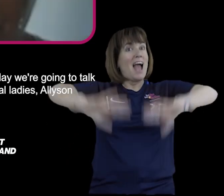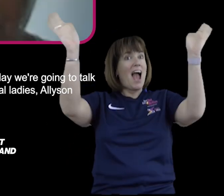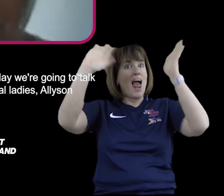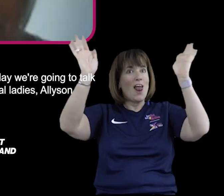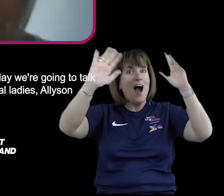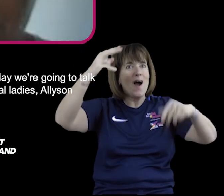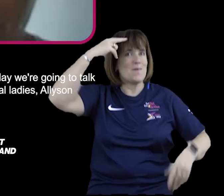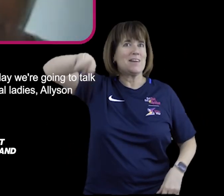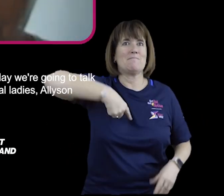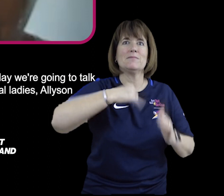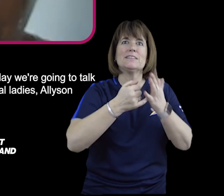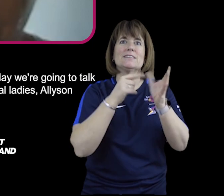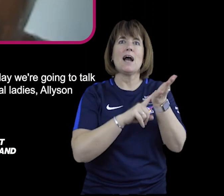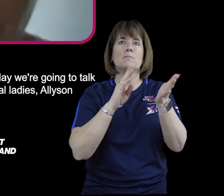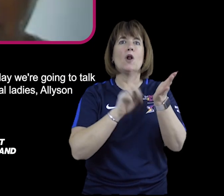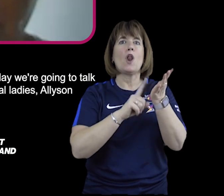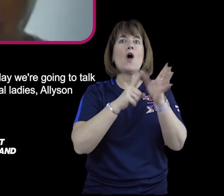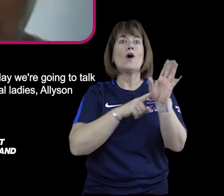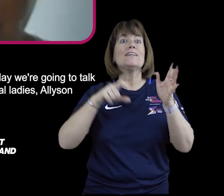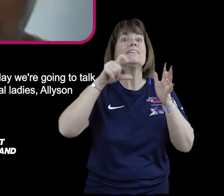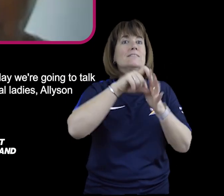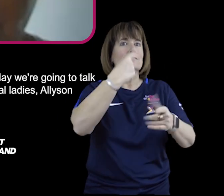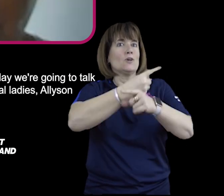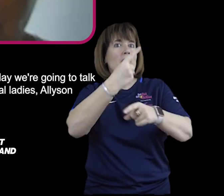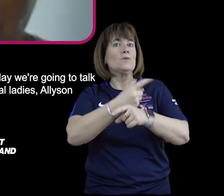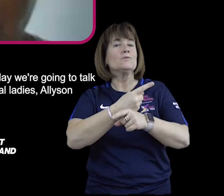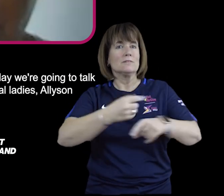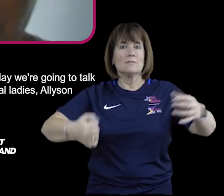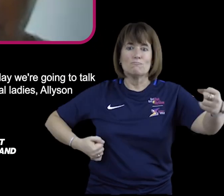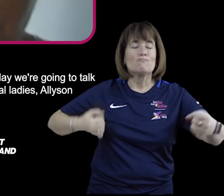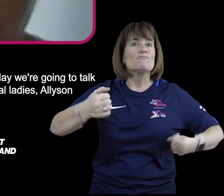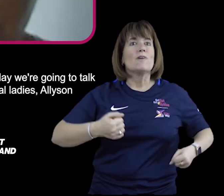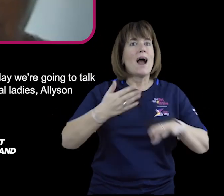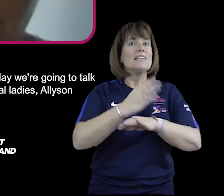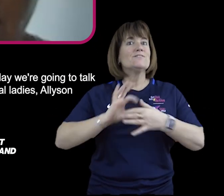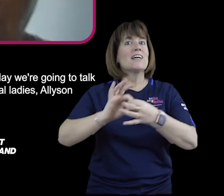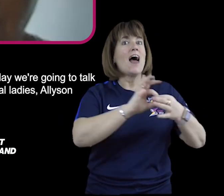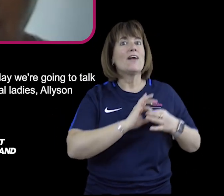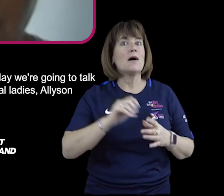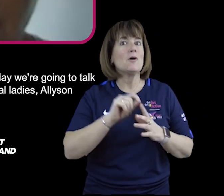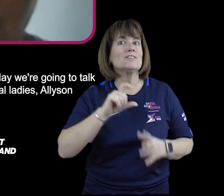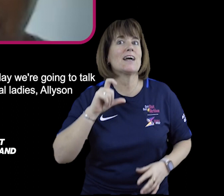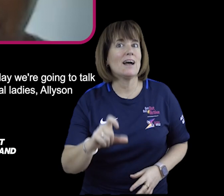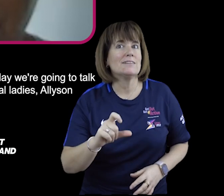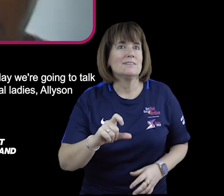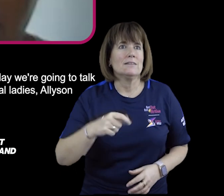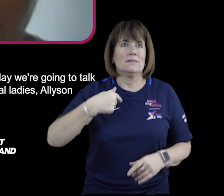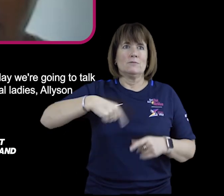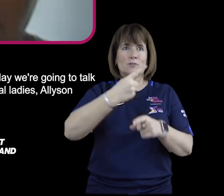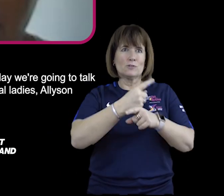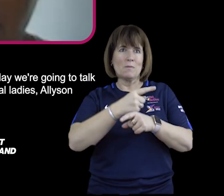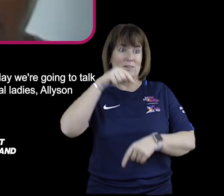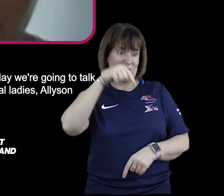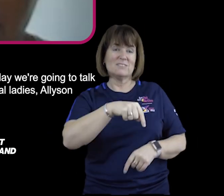Hello, welcome to the latest Active Together podcast with me, Sam Lloyd. And today we're going to talk